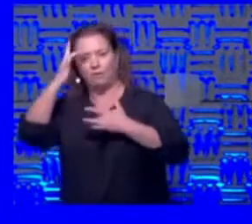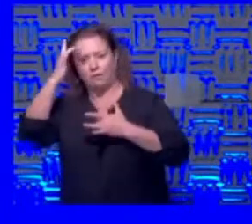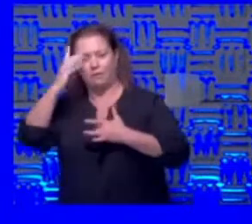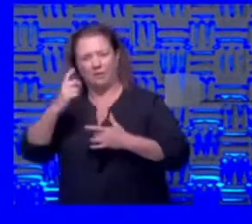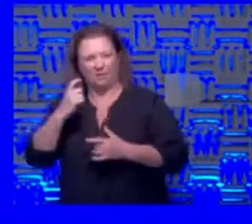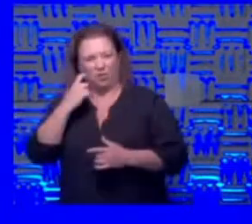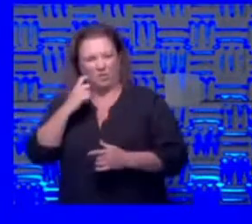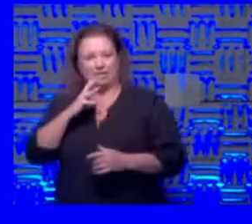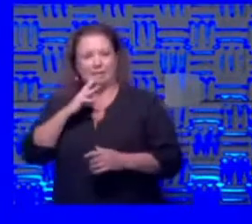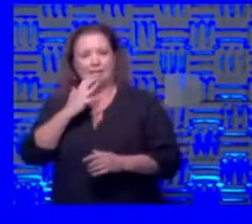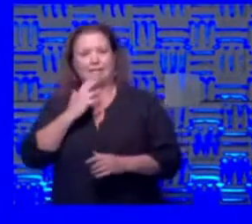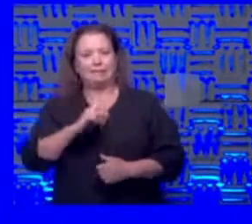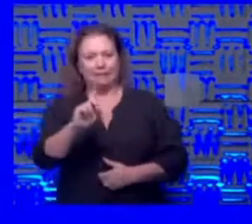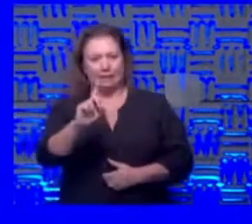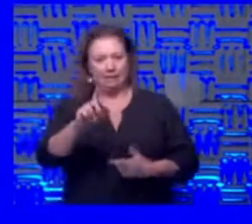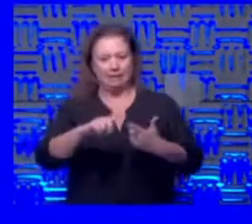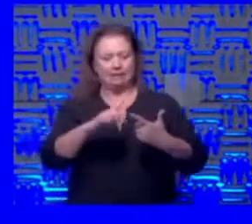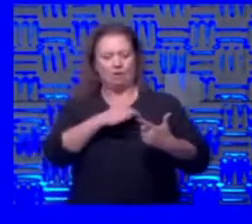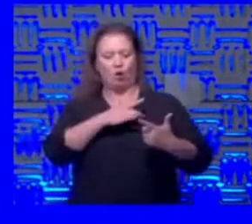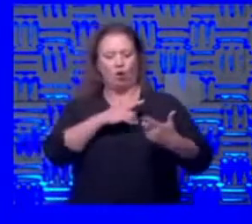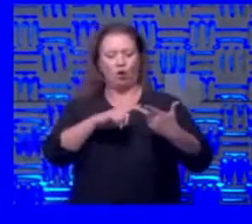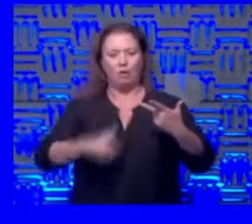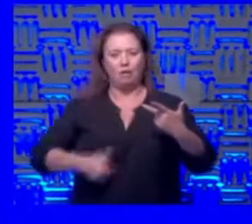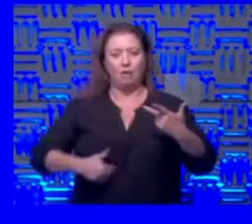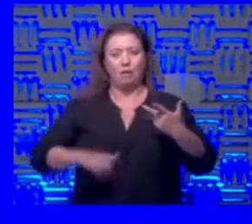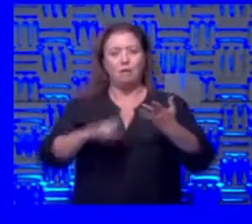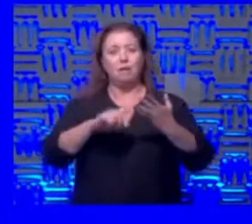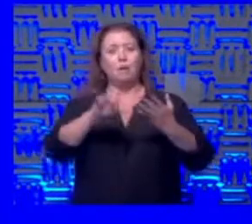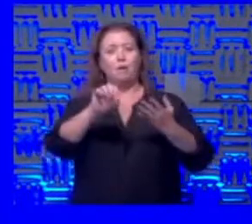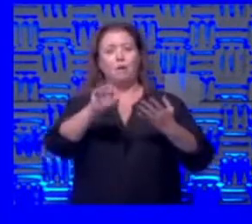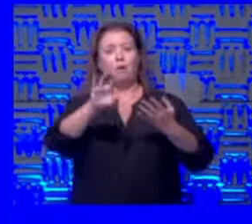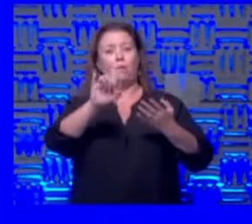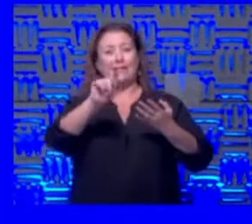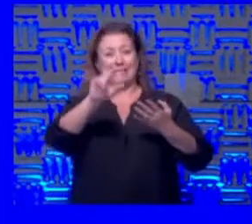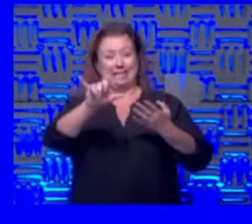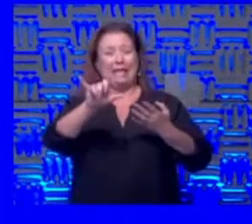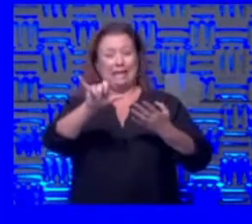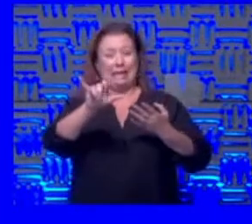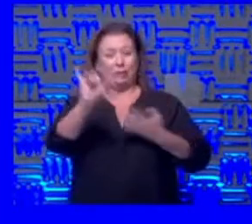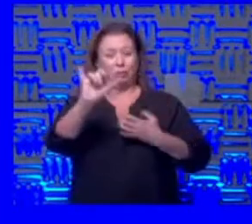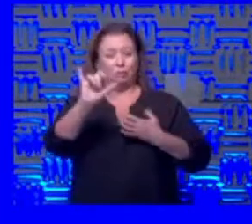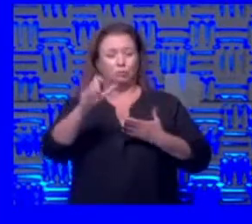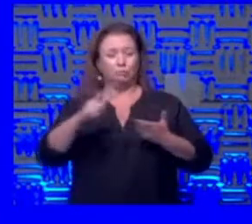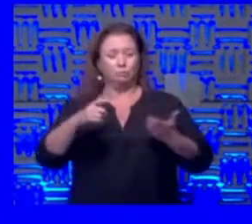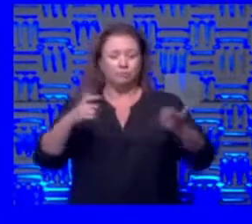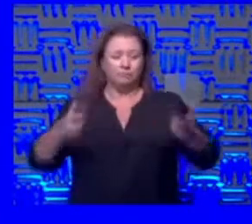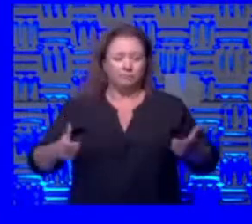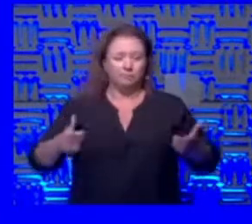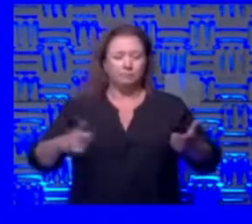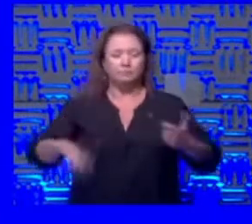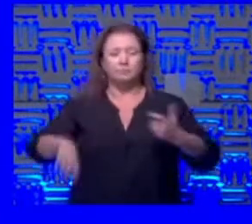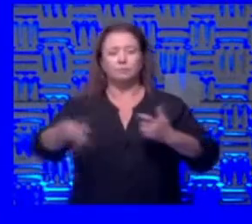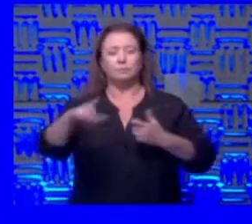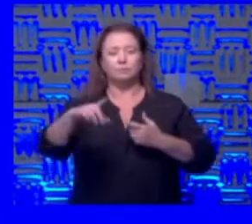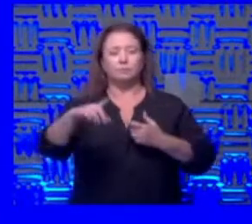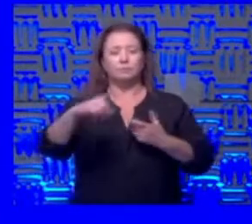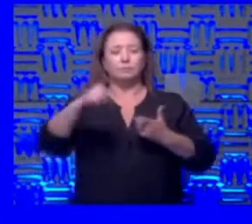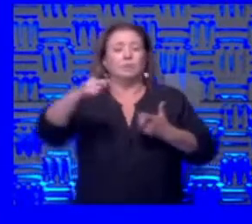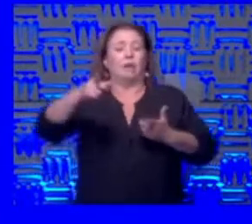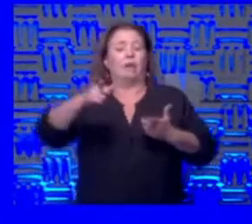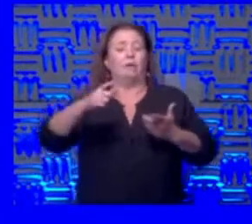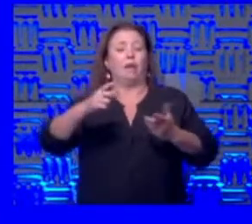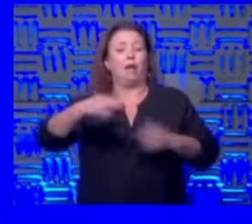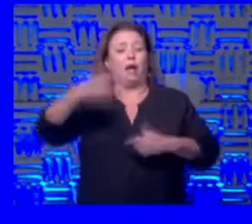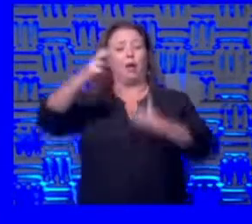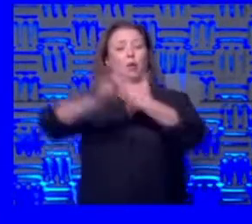talked about, diabetes, heart disease, lung disease. Obesity is also another one that leads you to have a